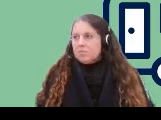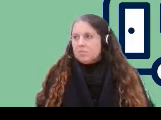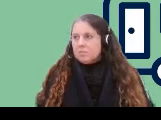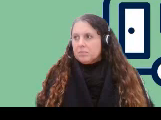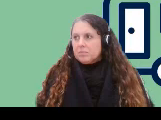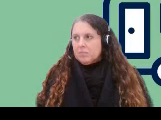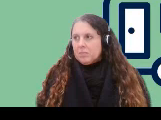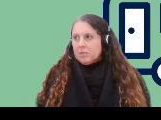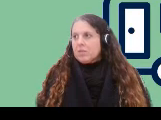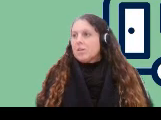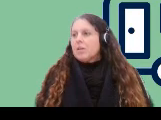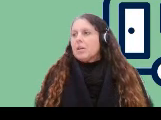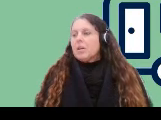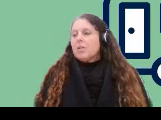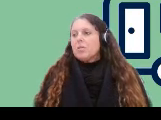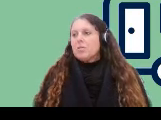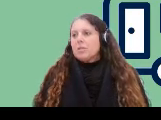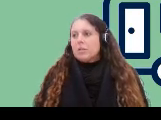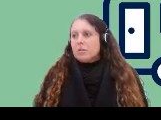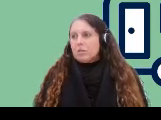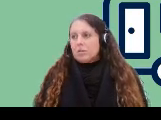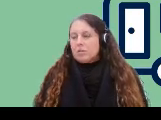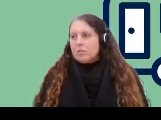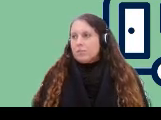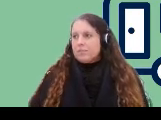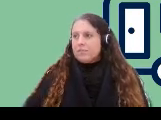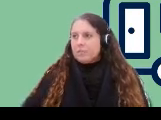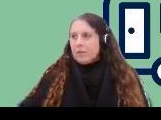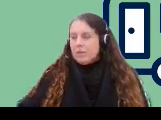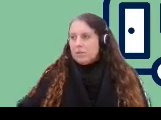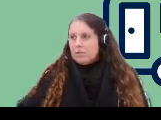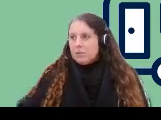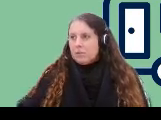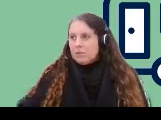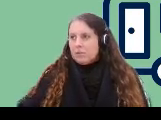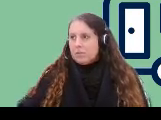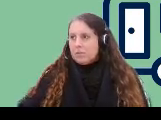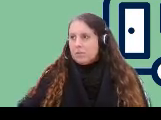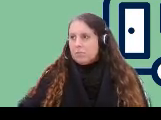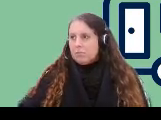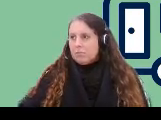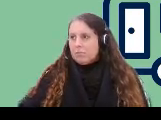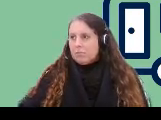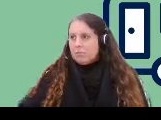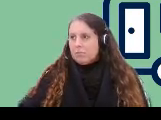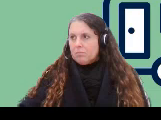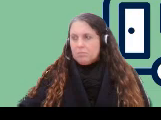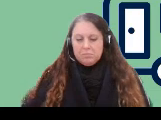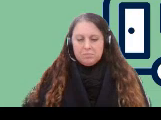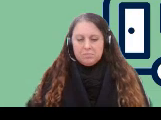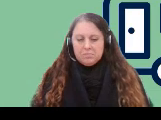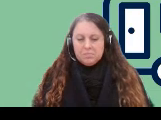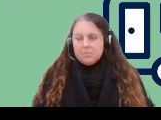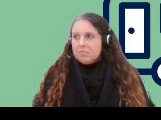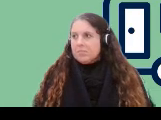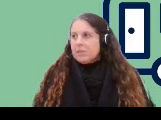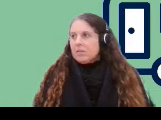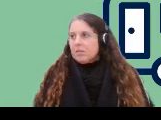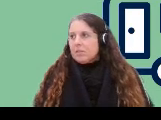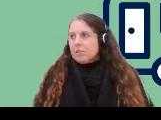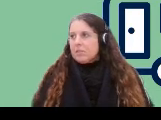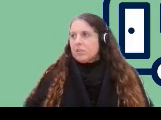for some clarification on something, we can rely on that documentation, or we can come and talk to the employers about that information, and